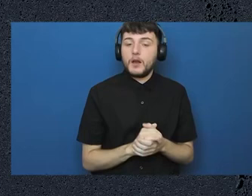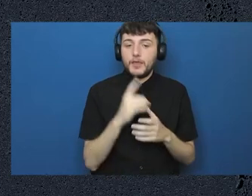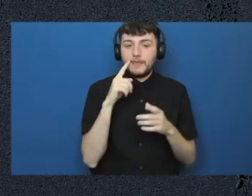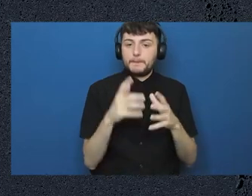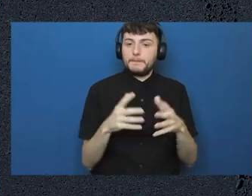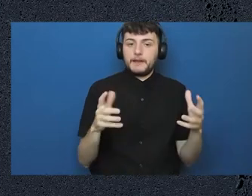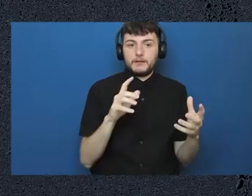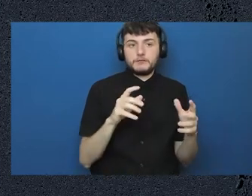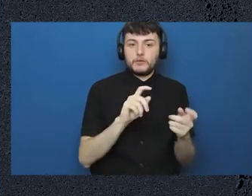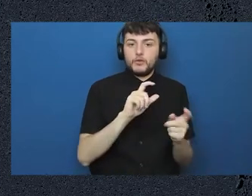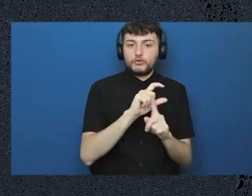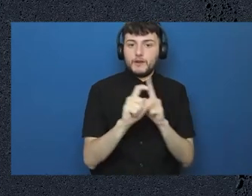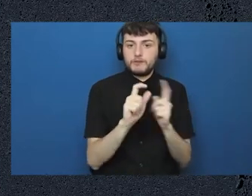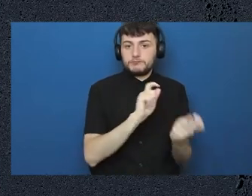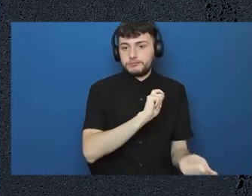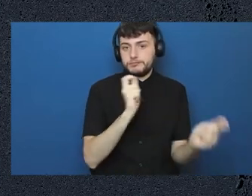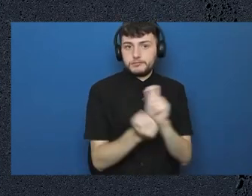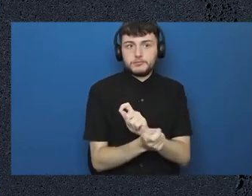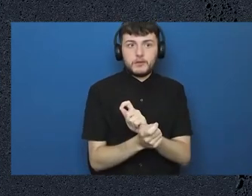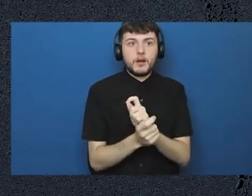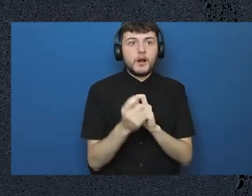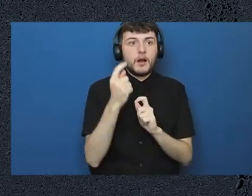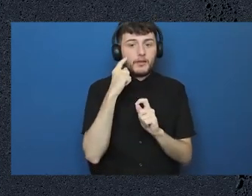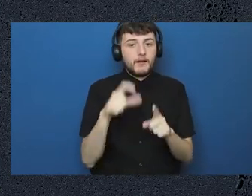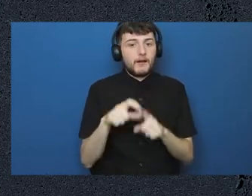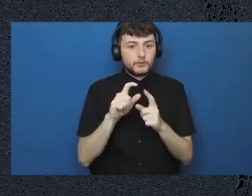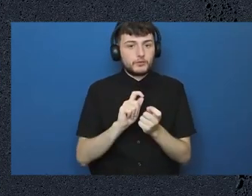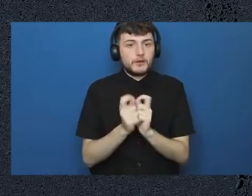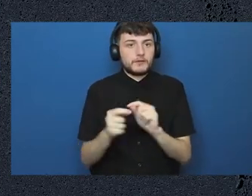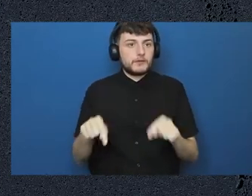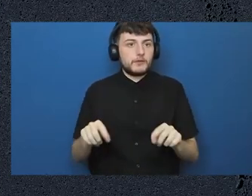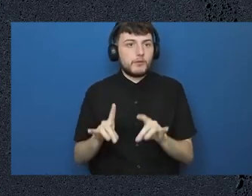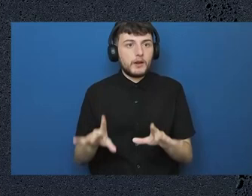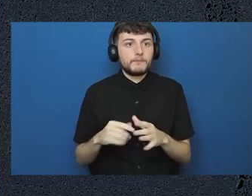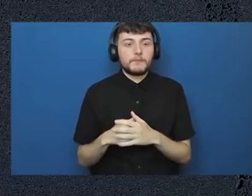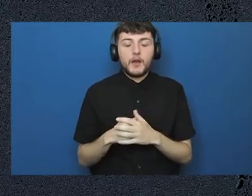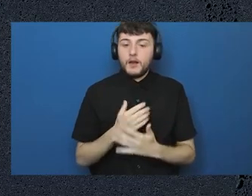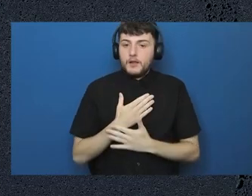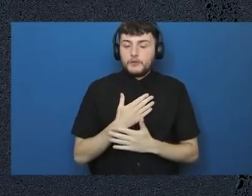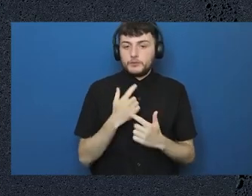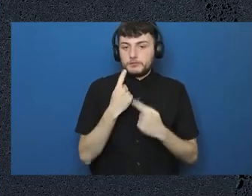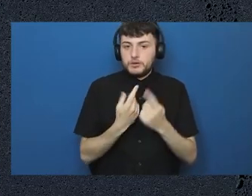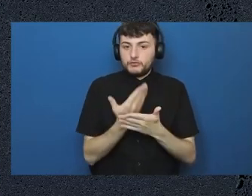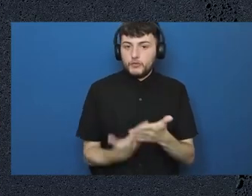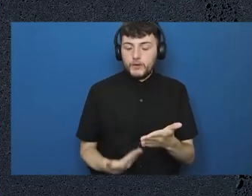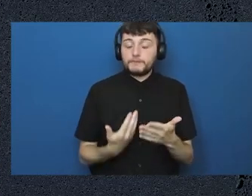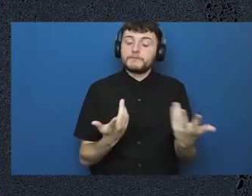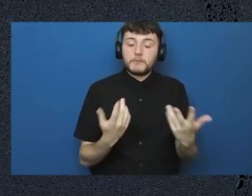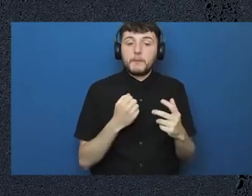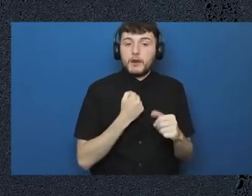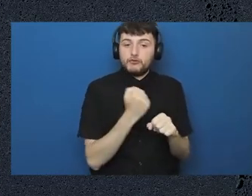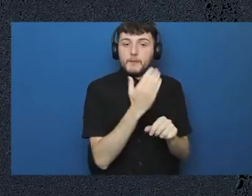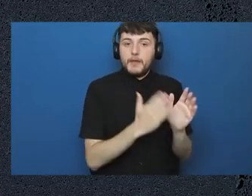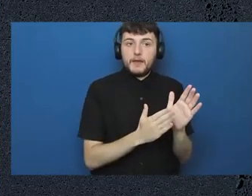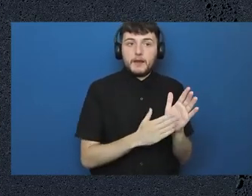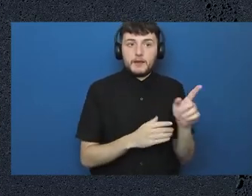a lot more harder to achieve in some ways. Like, I love telling the story because my grandmother, for instance, she was educated only till